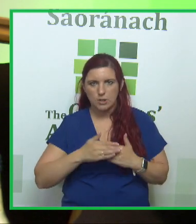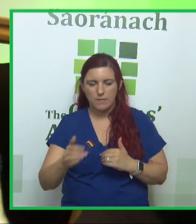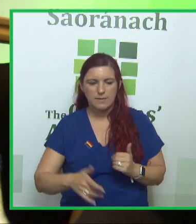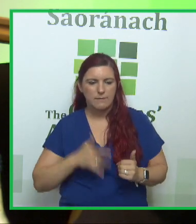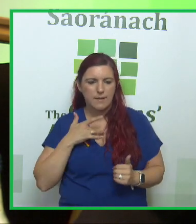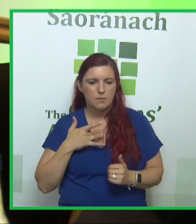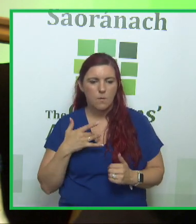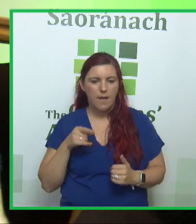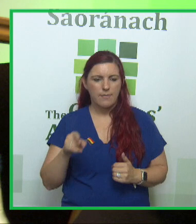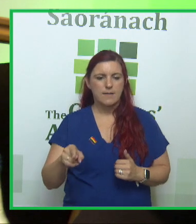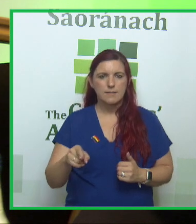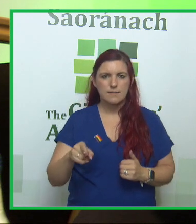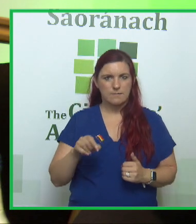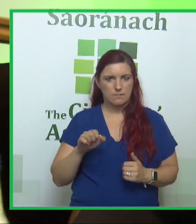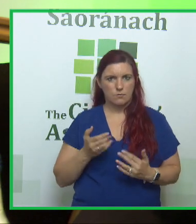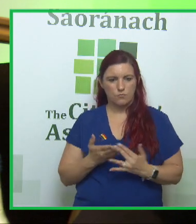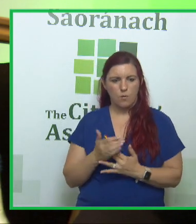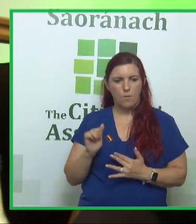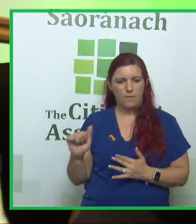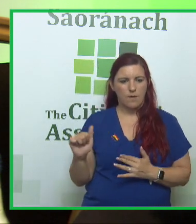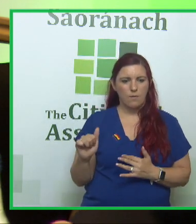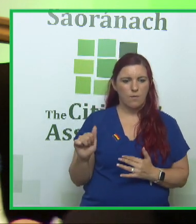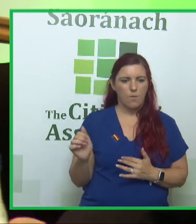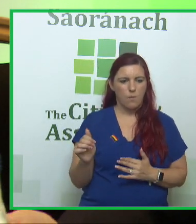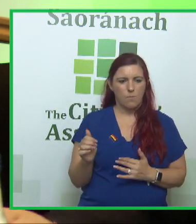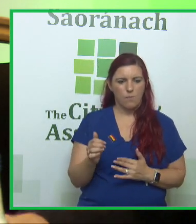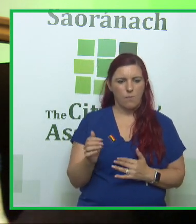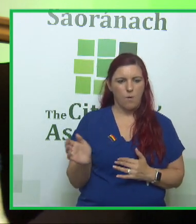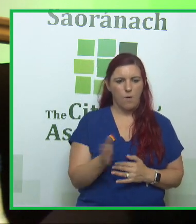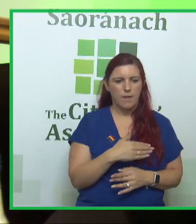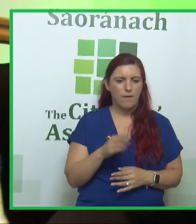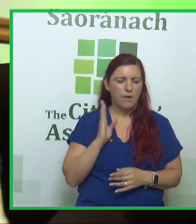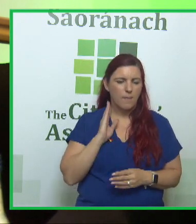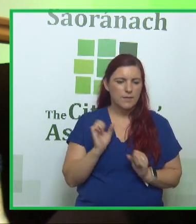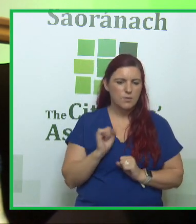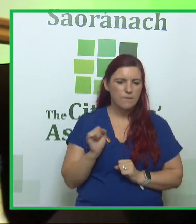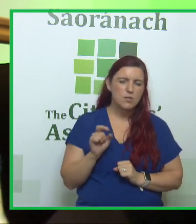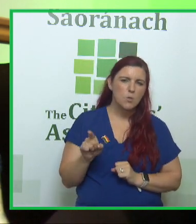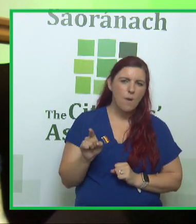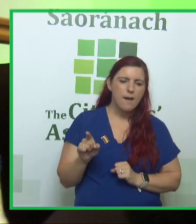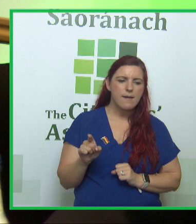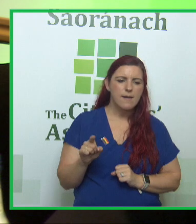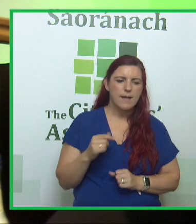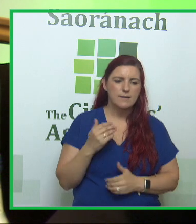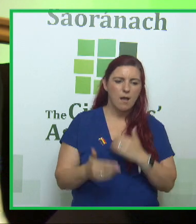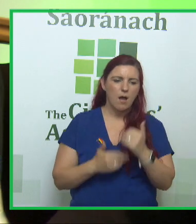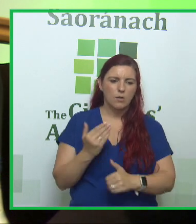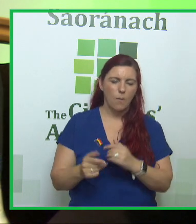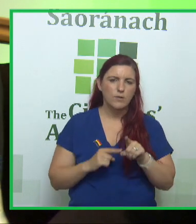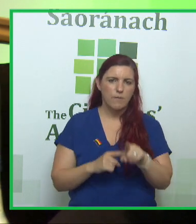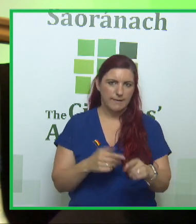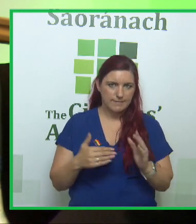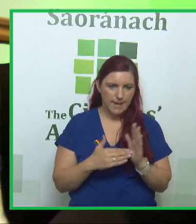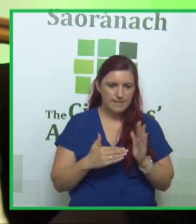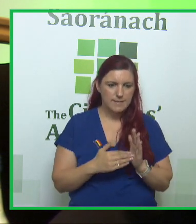would have, and that would be over the whole breadth of our accommodation services. So it's an ongoing track, but